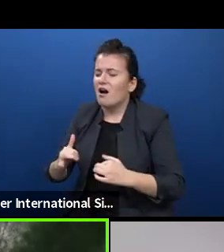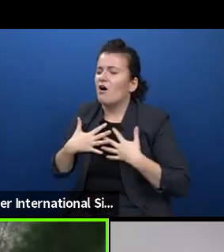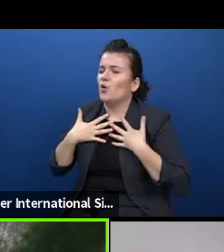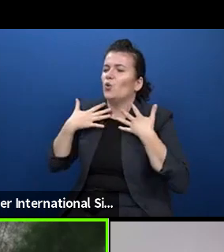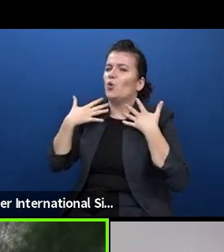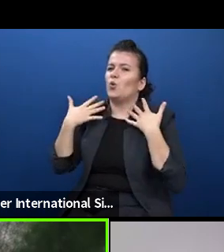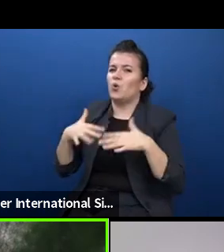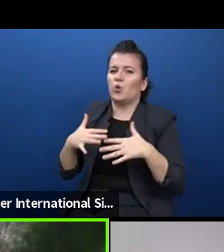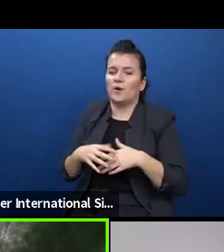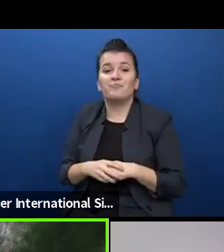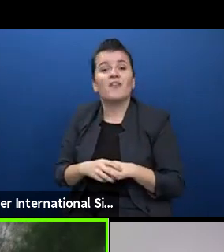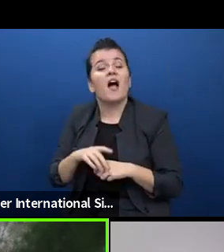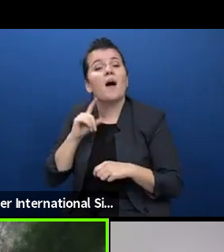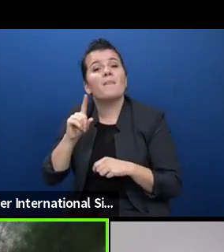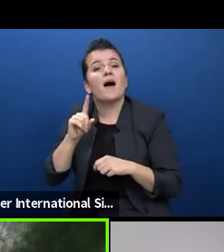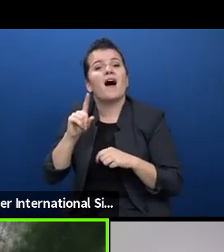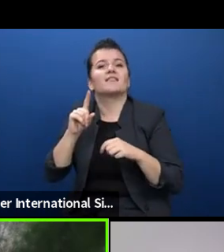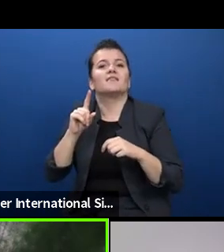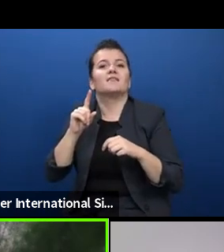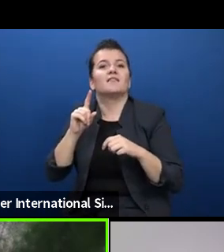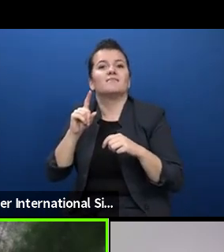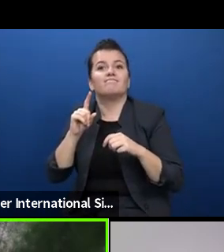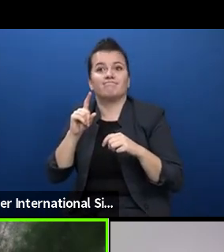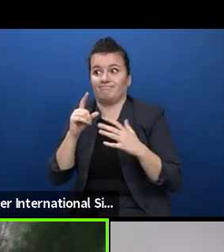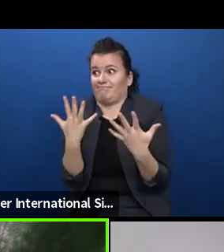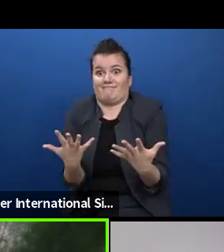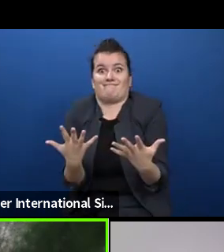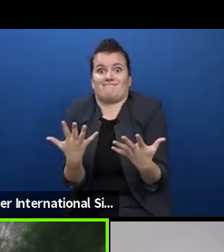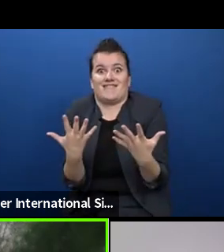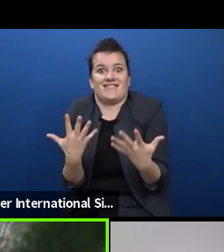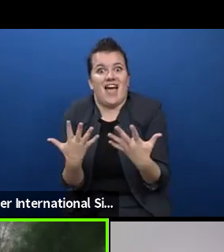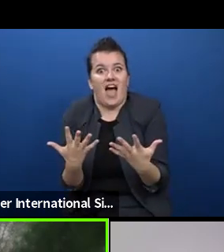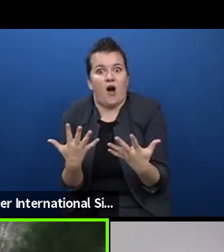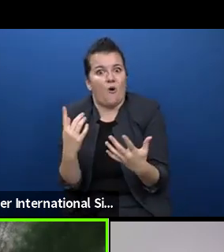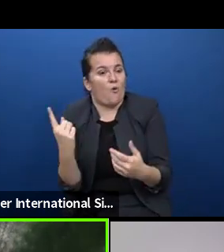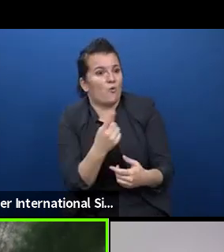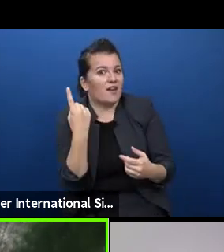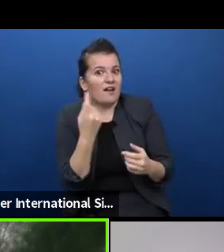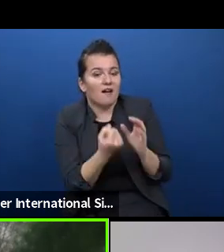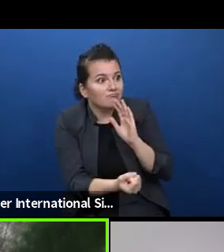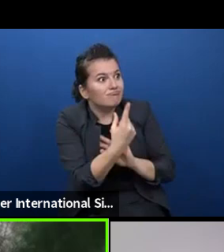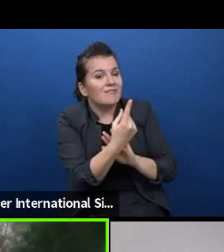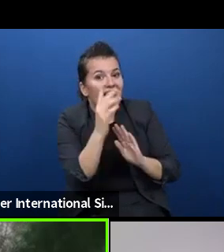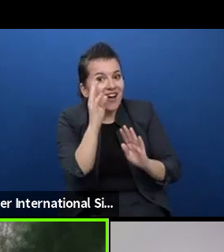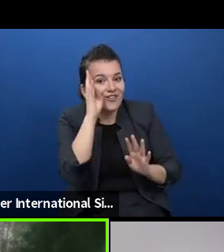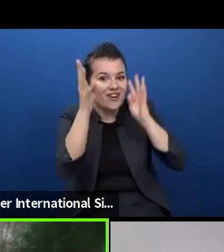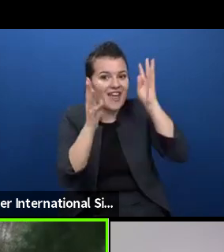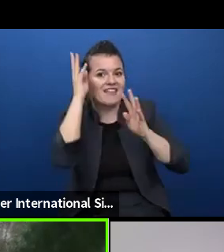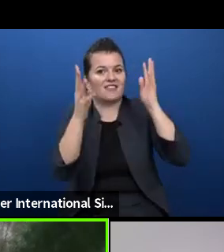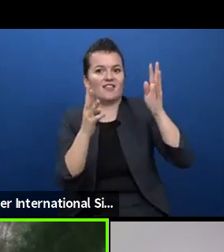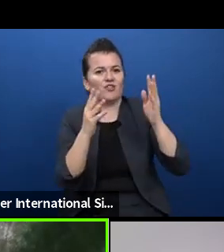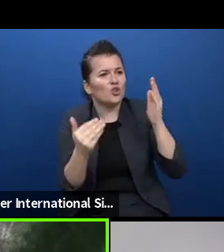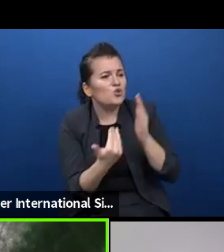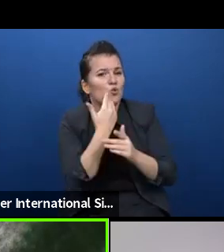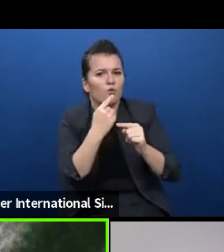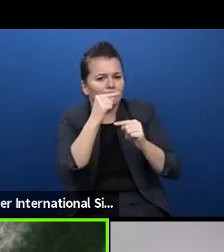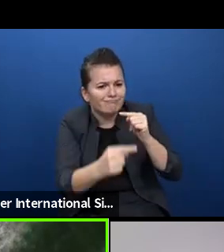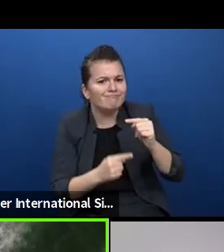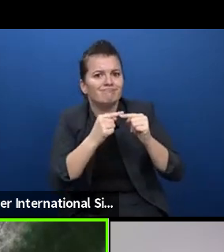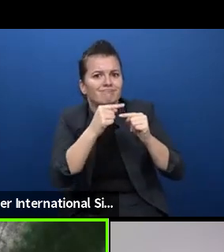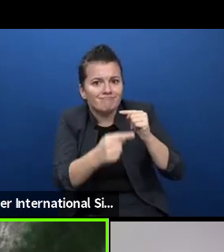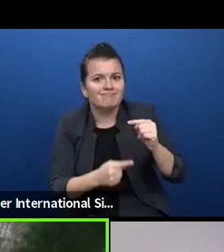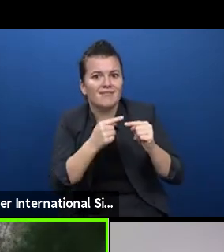opportunity this gives us for creative rejuvenation and regeneration with a deeply